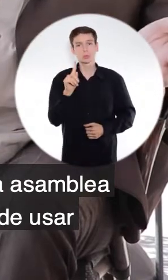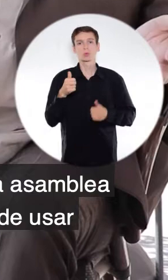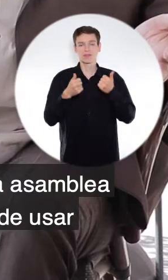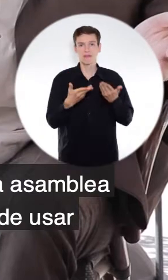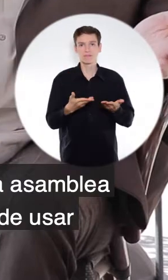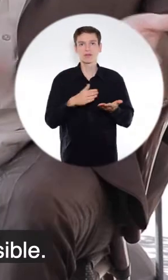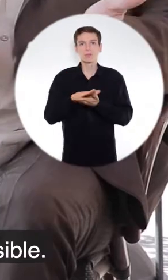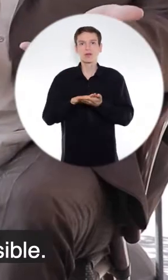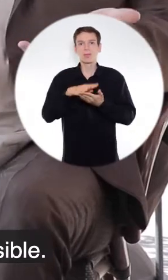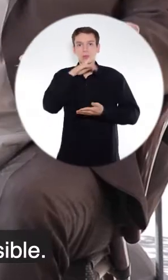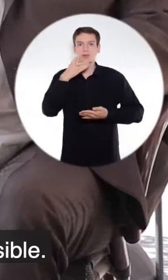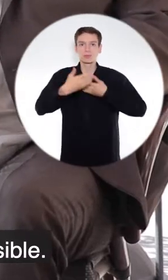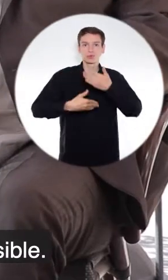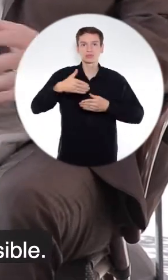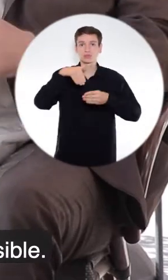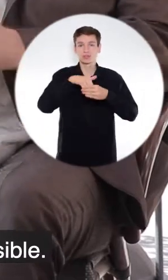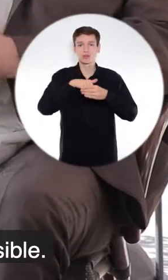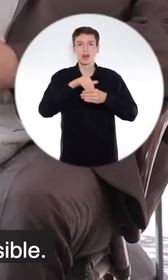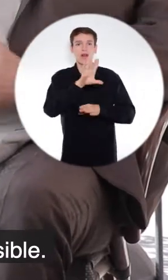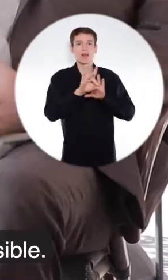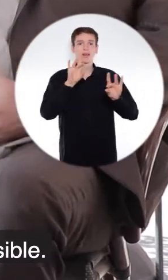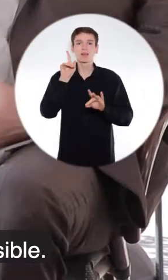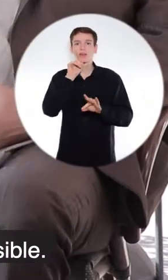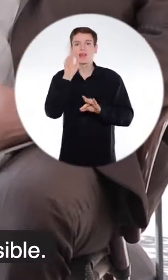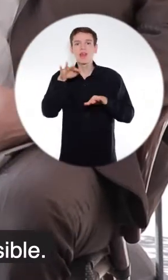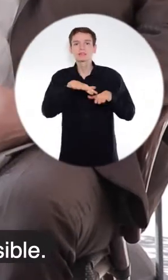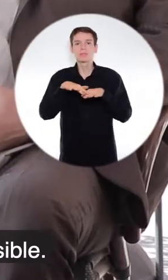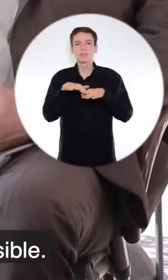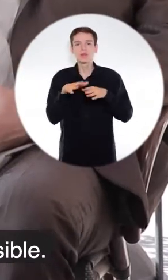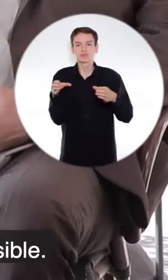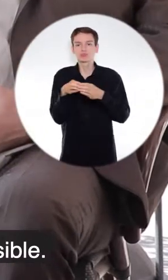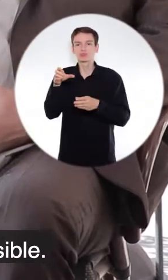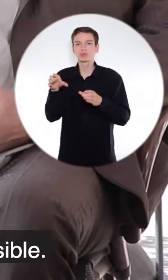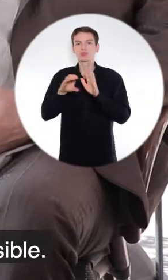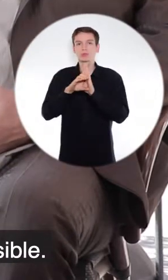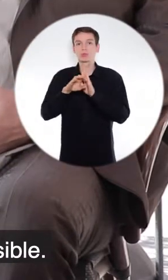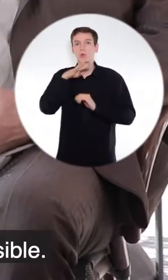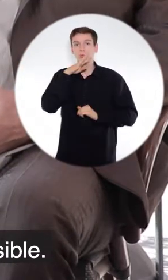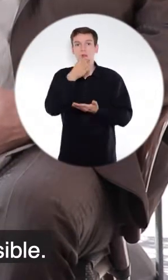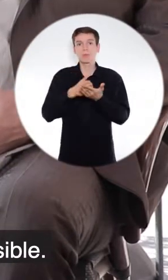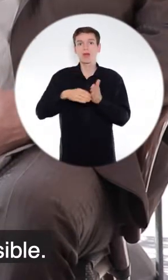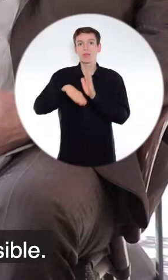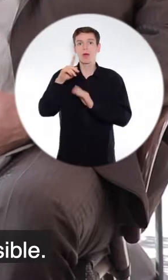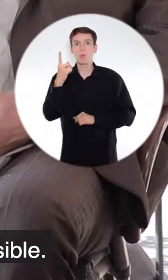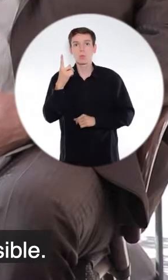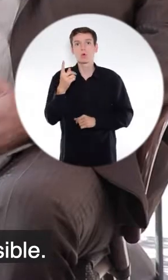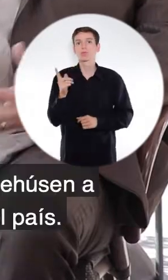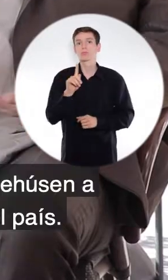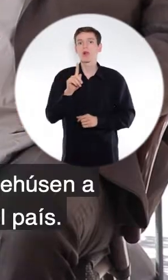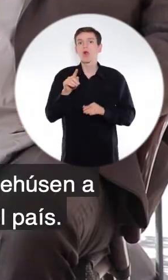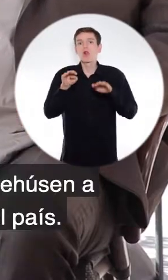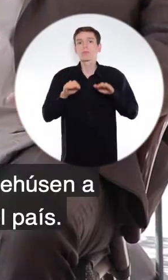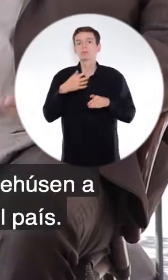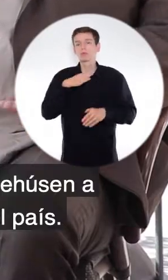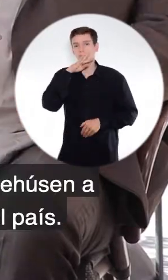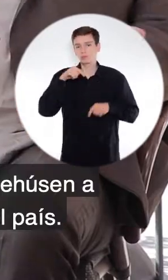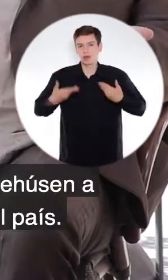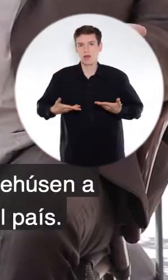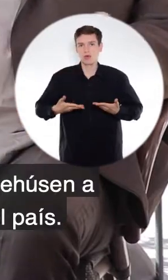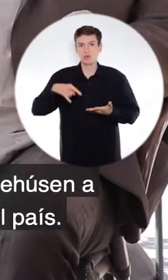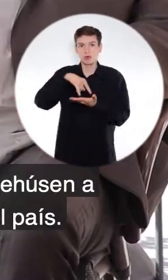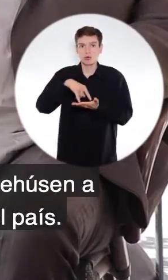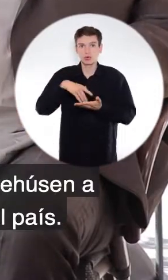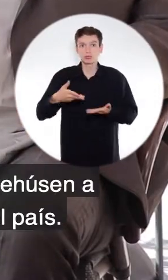ordinary legislature. Might as well just use the legislature. But I think it's a good idea to try to get as much consensus as possible. At the same time, you